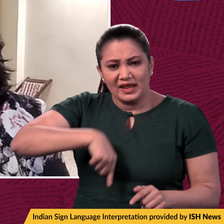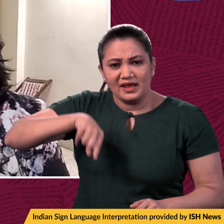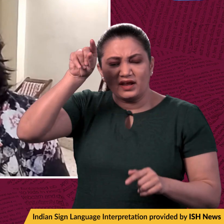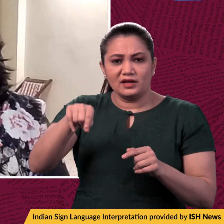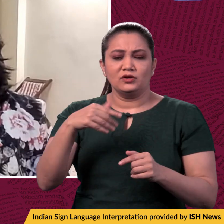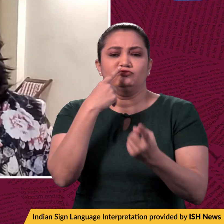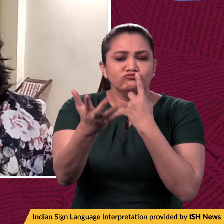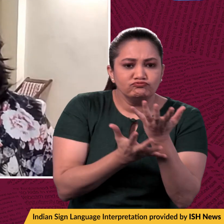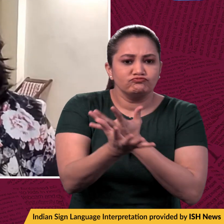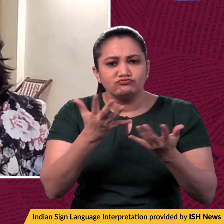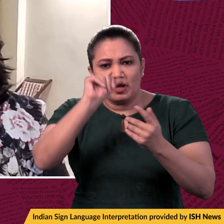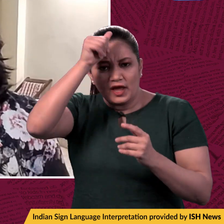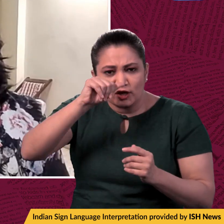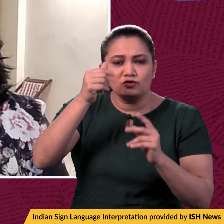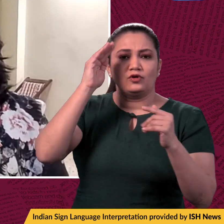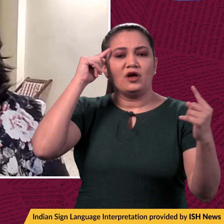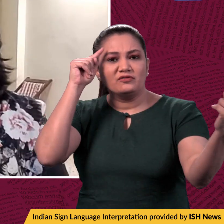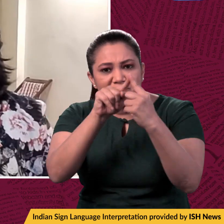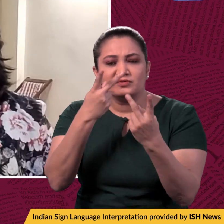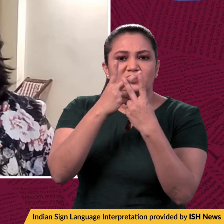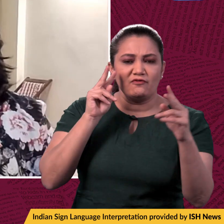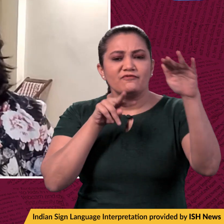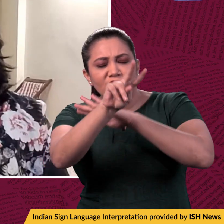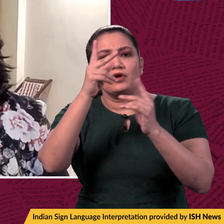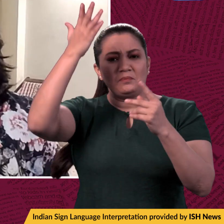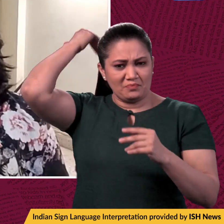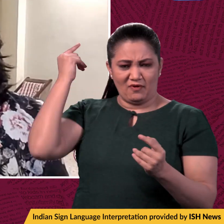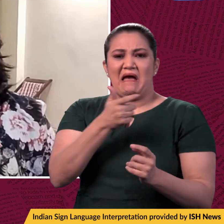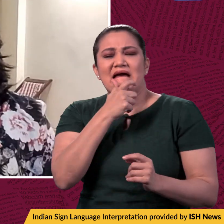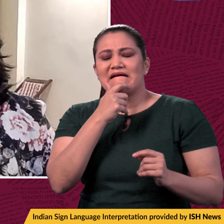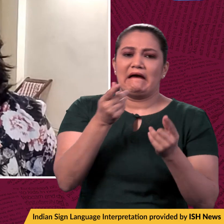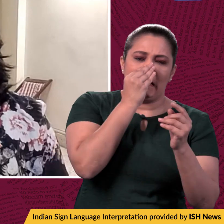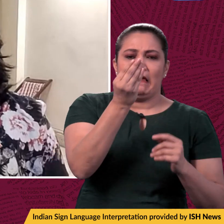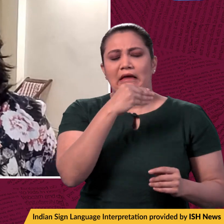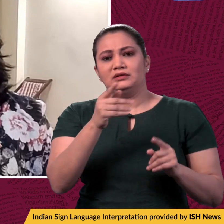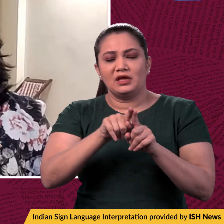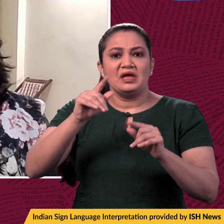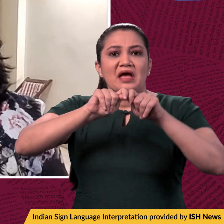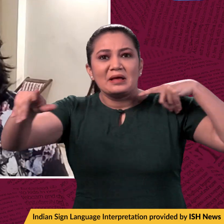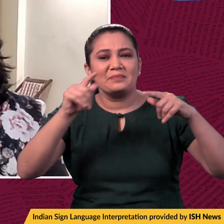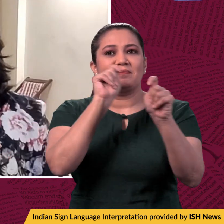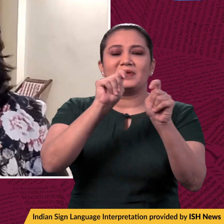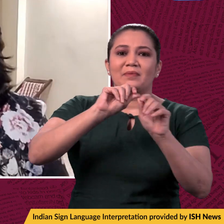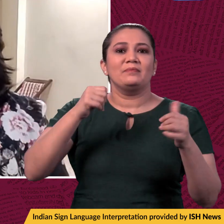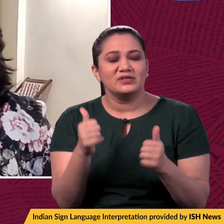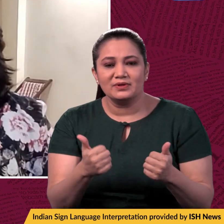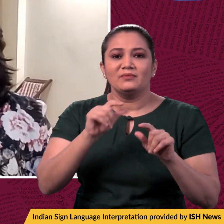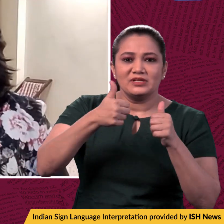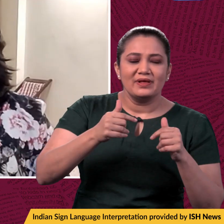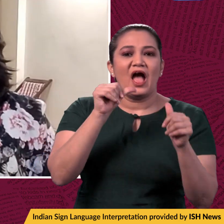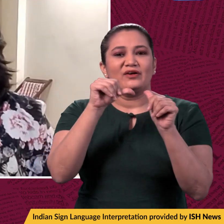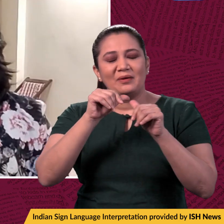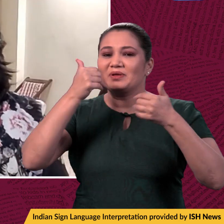in this country, we are discussing Hindutva and Hindu Vichara. People used to laugh at one point when he said a Ram Mandir would be